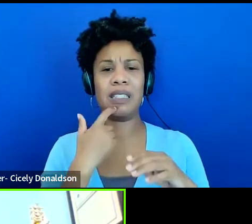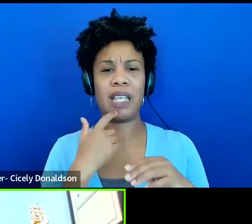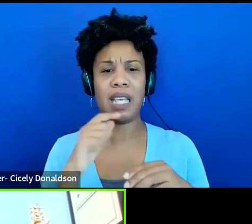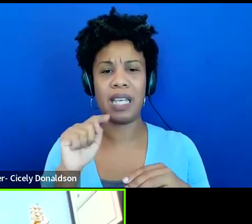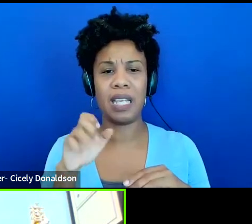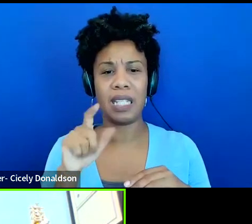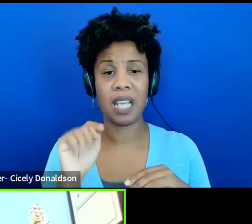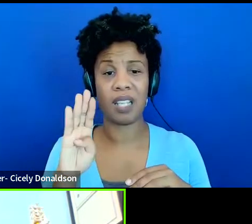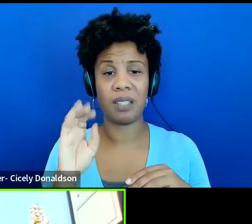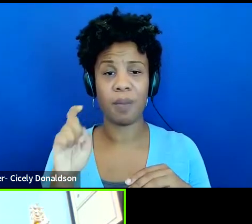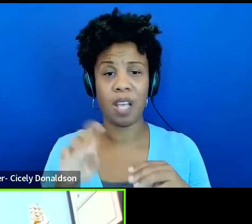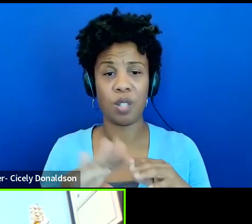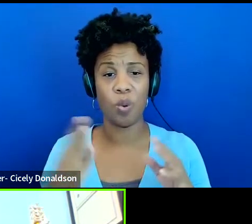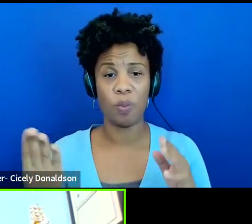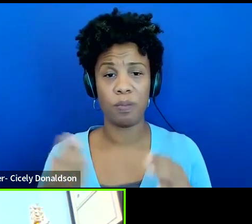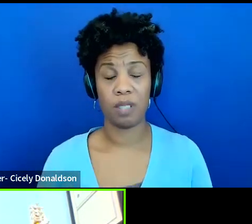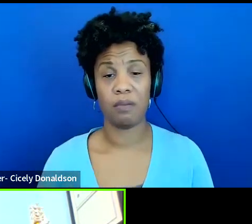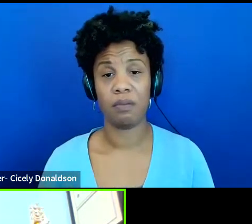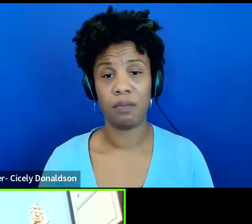open.